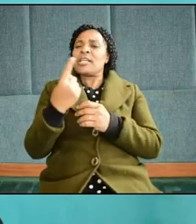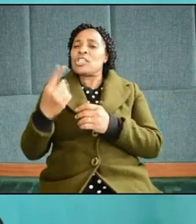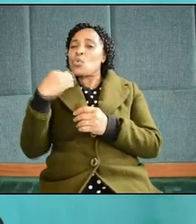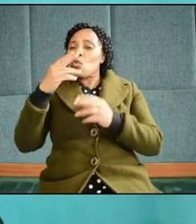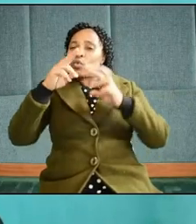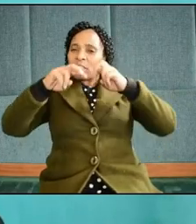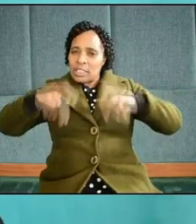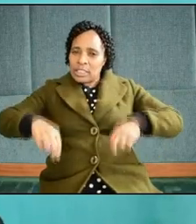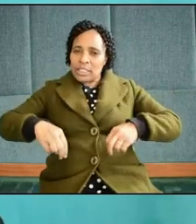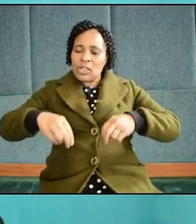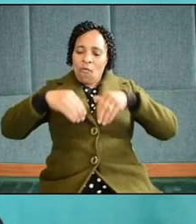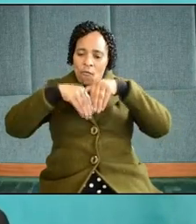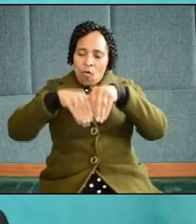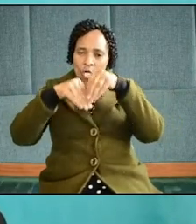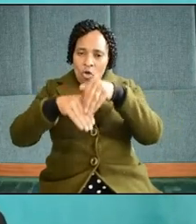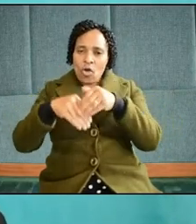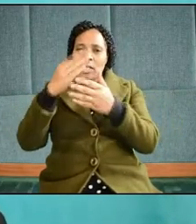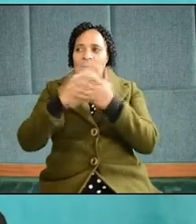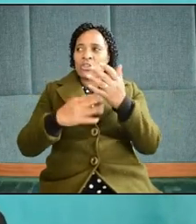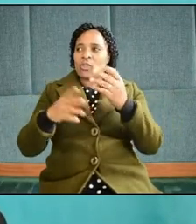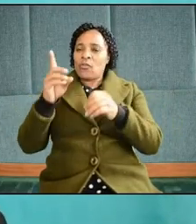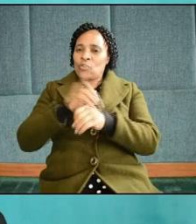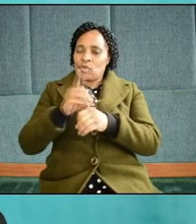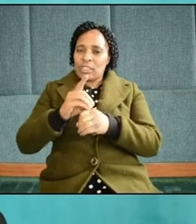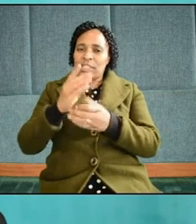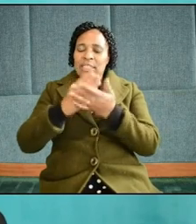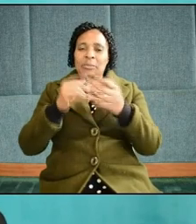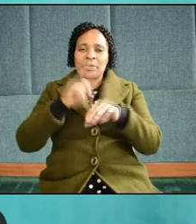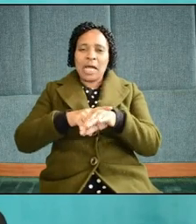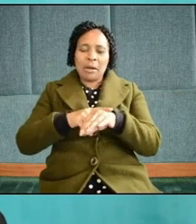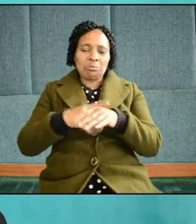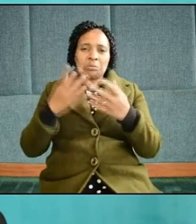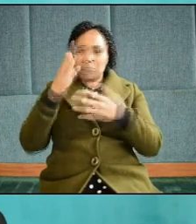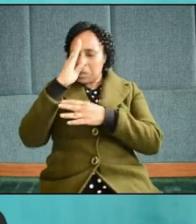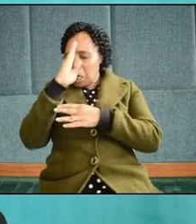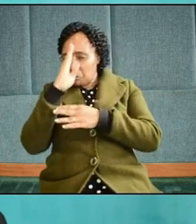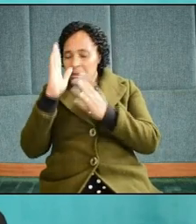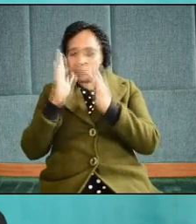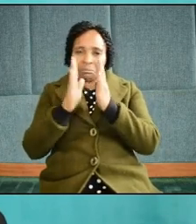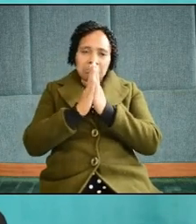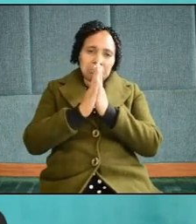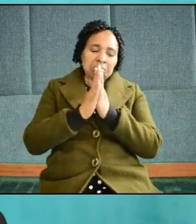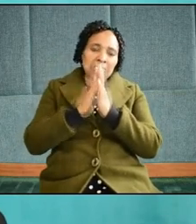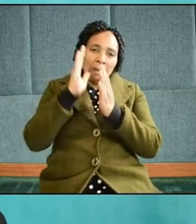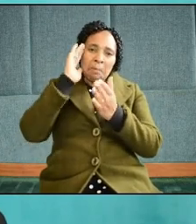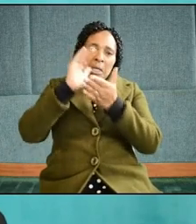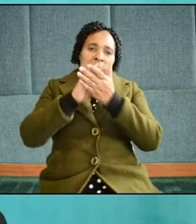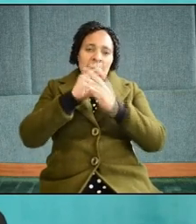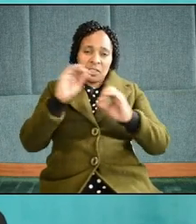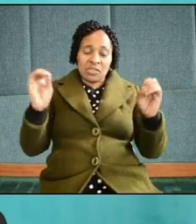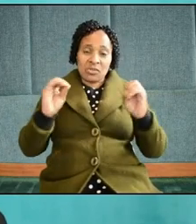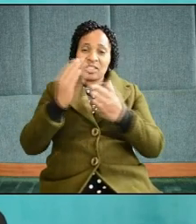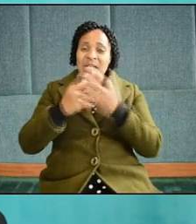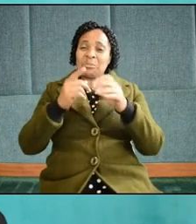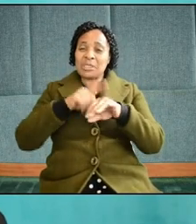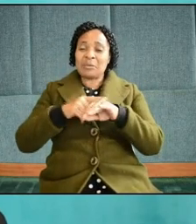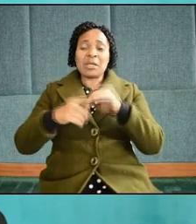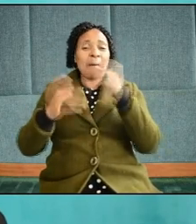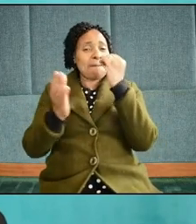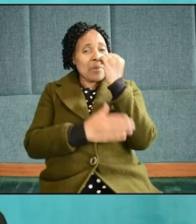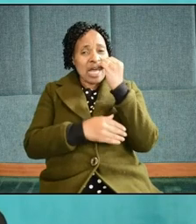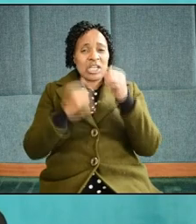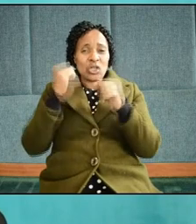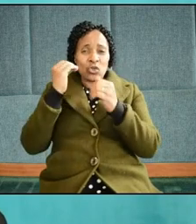seeks to follow the path of duty will at times be assailed by doubt and unbelief. They will sometimes be so barred by